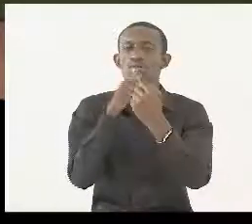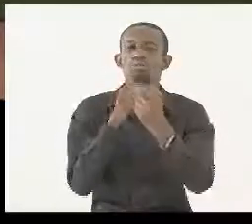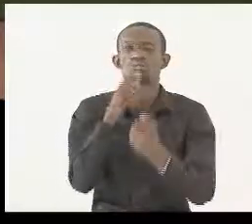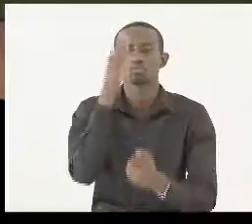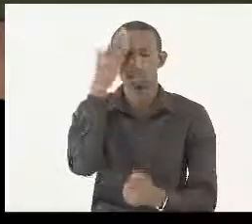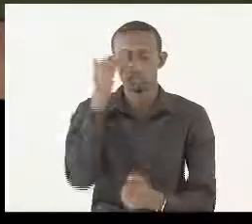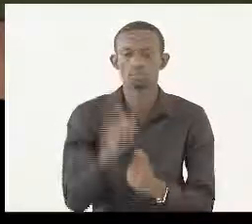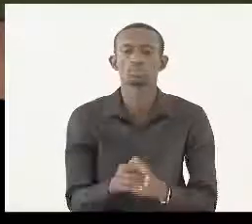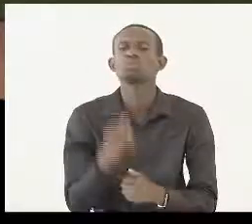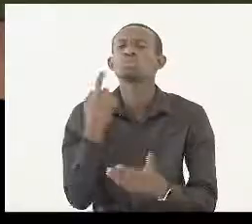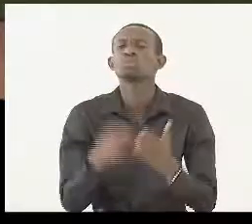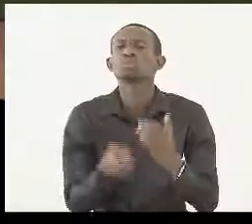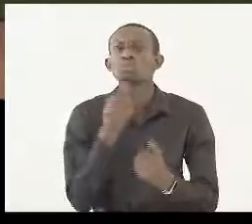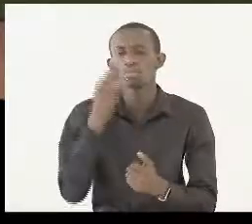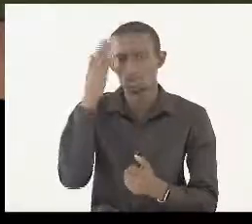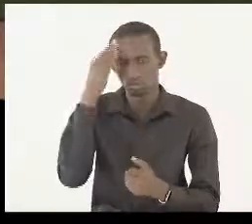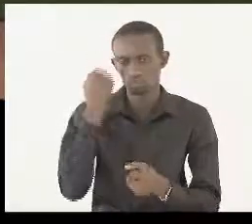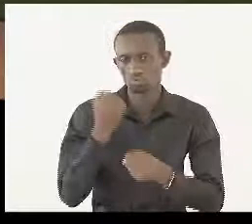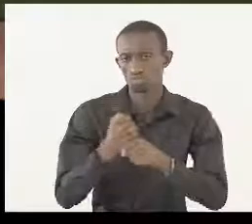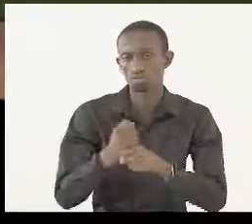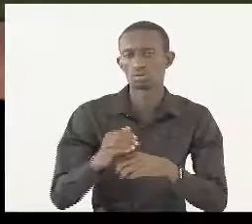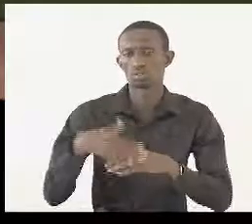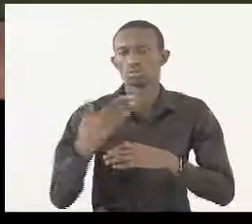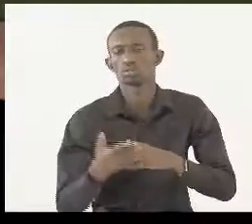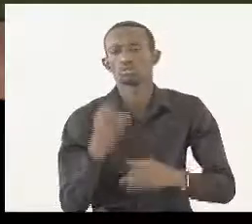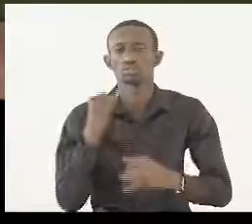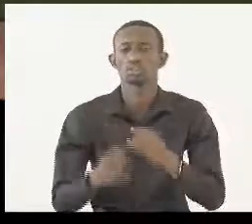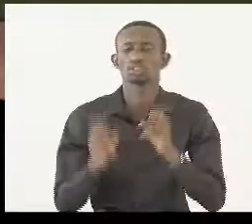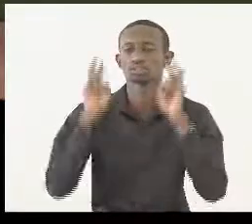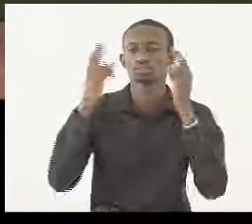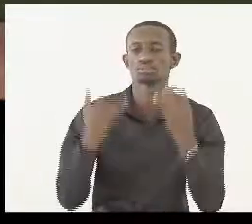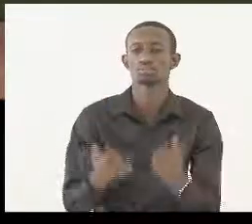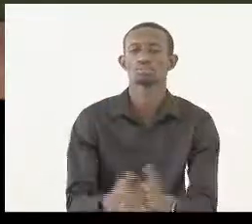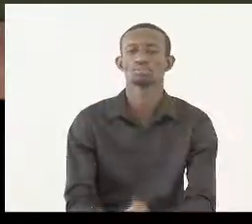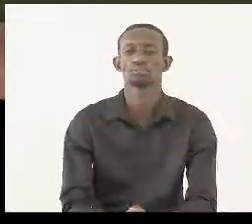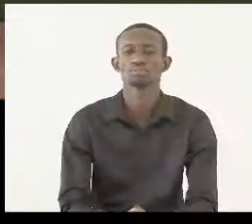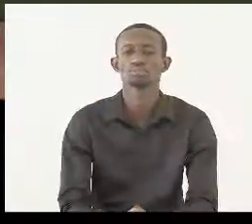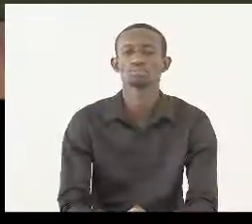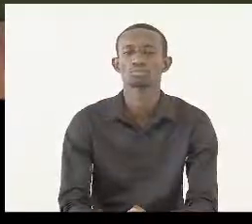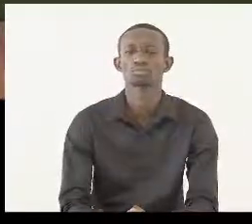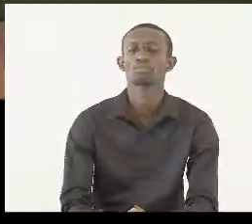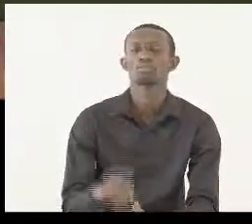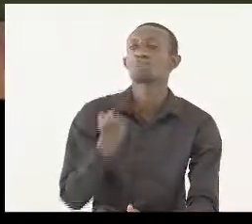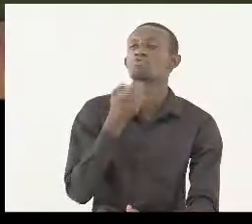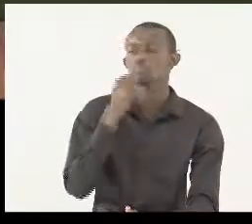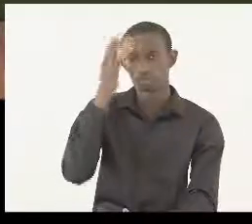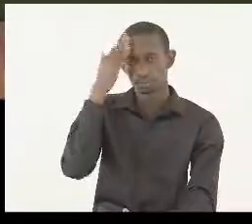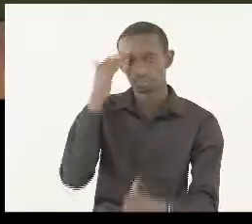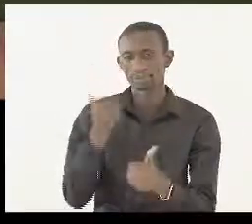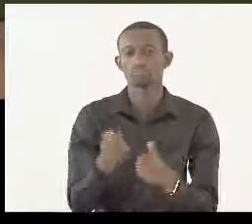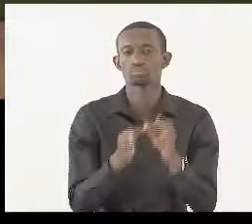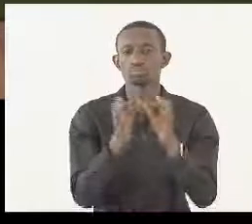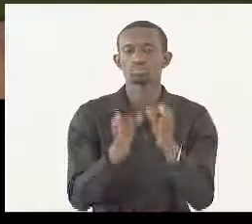know what you should be able to do at the end of this lesson. You should be able to describe the reaction